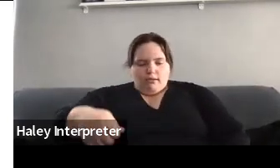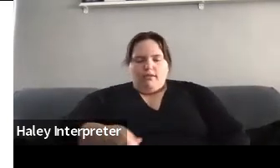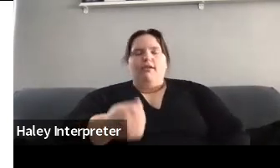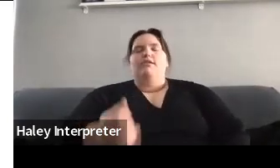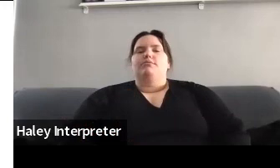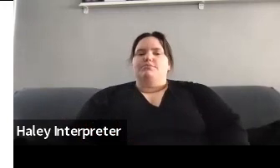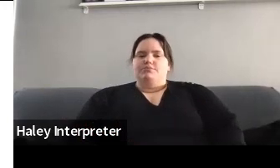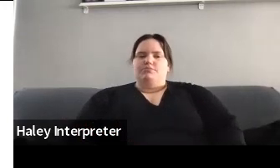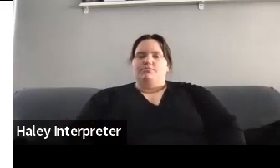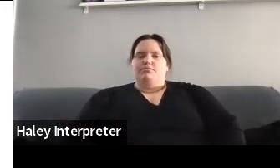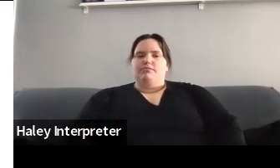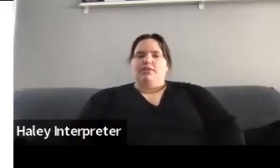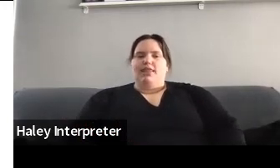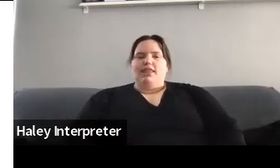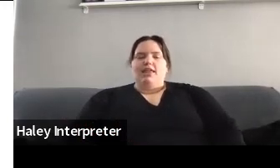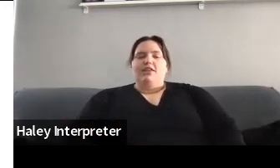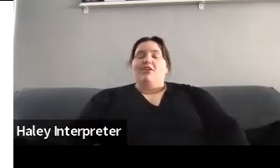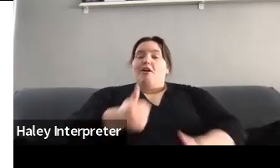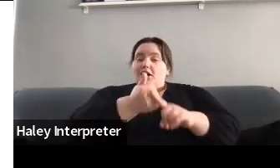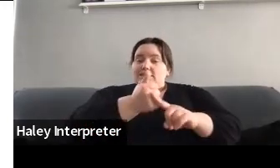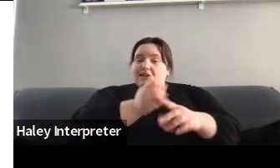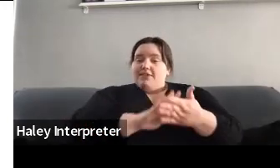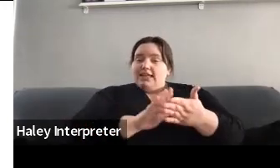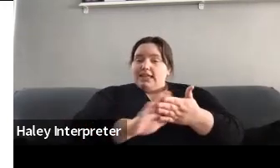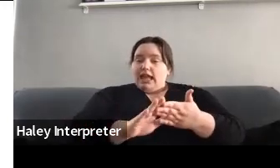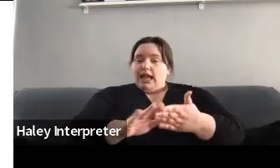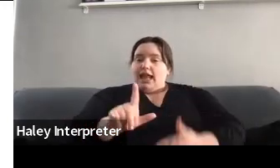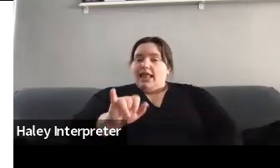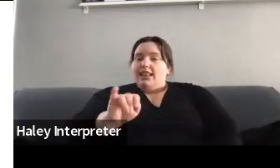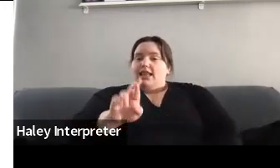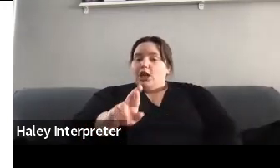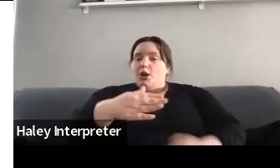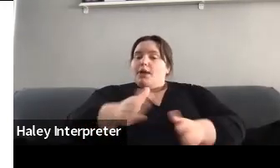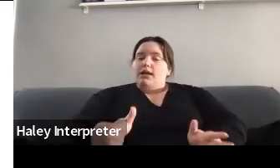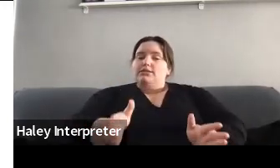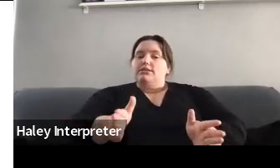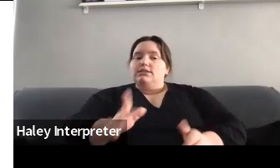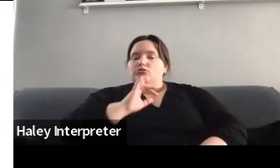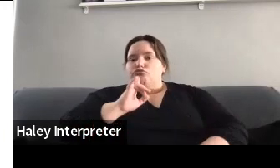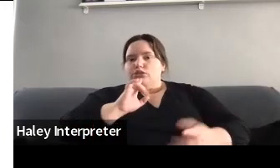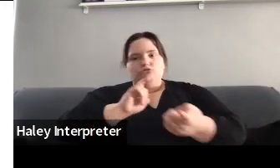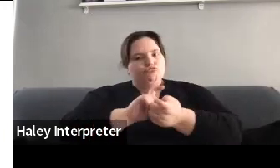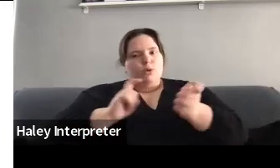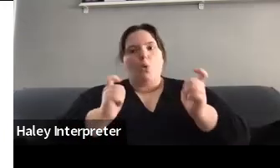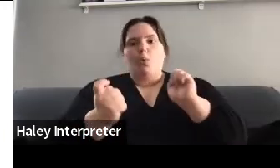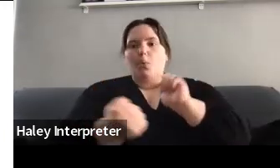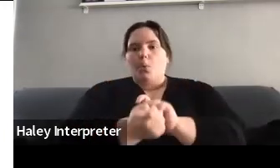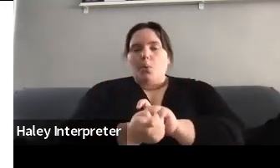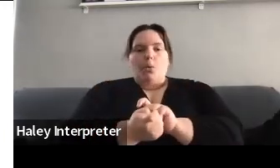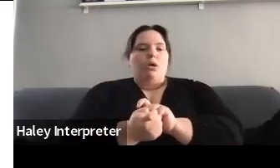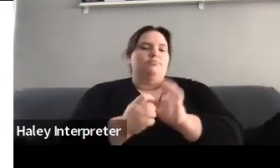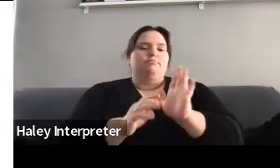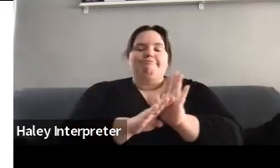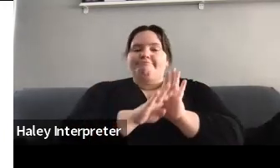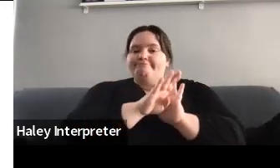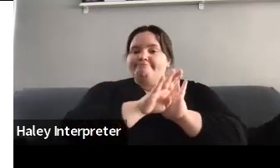are self-cleaning litter boxes. These have really changed and gone up in the